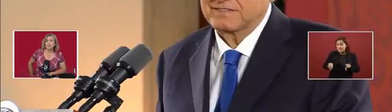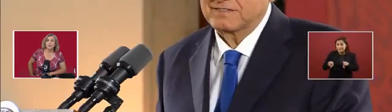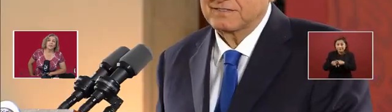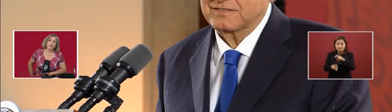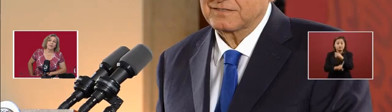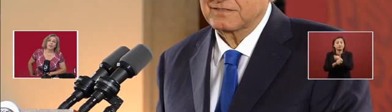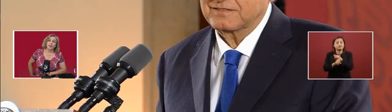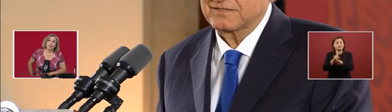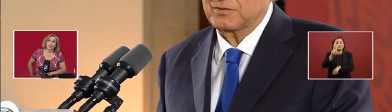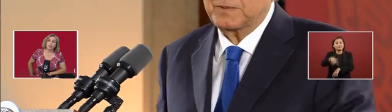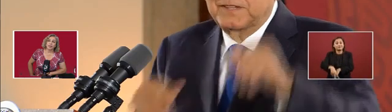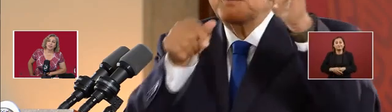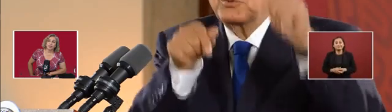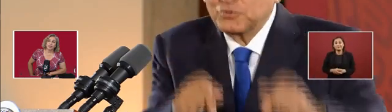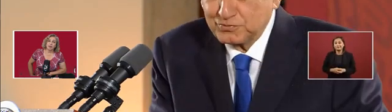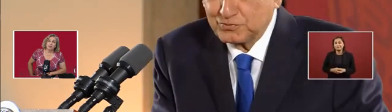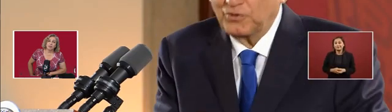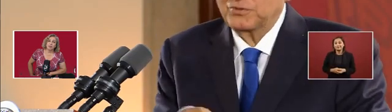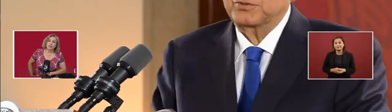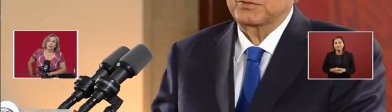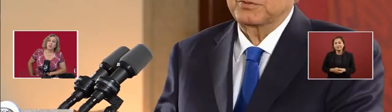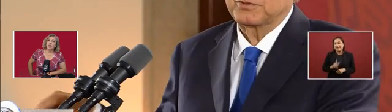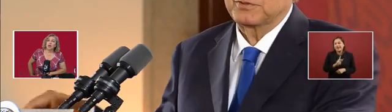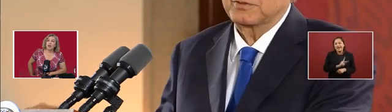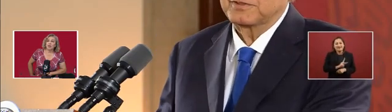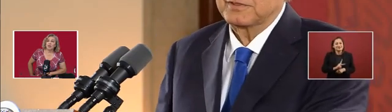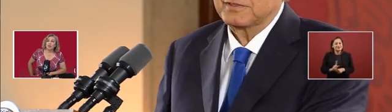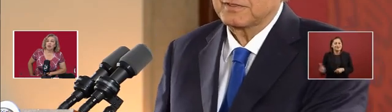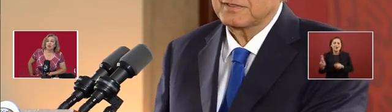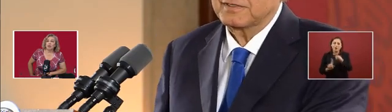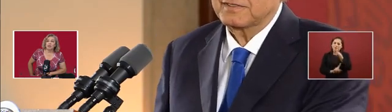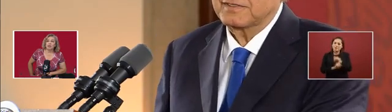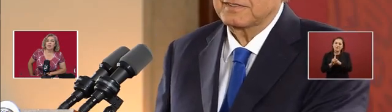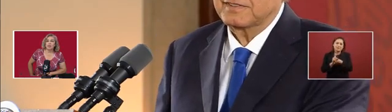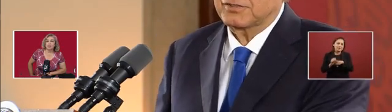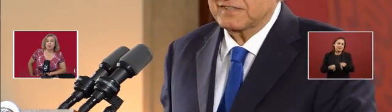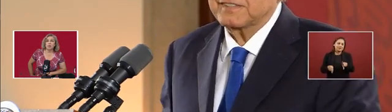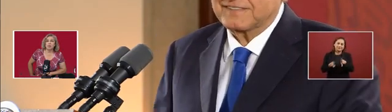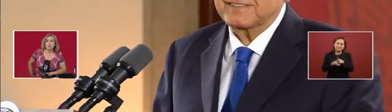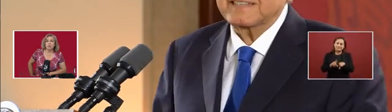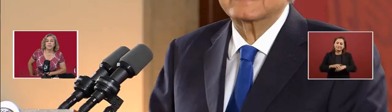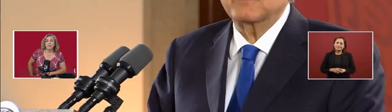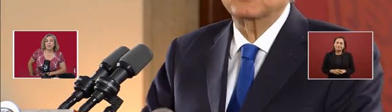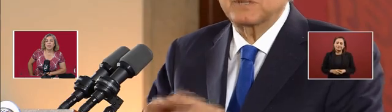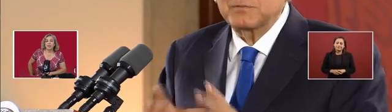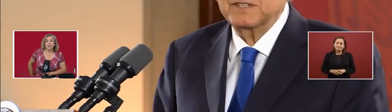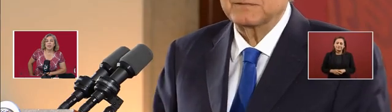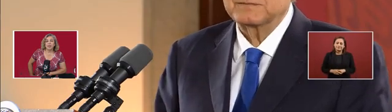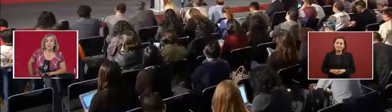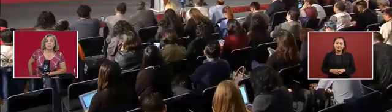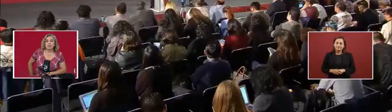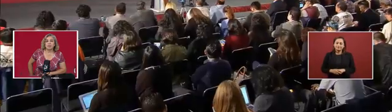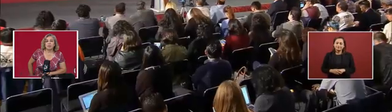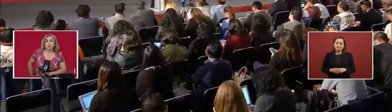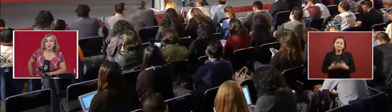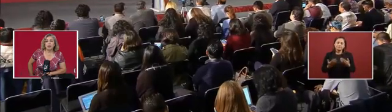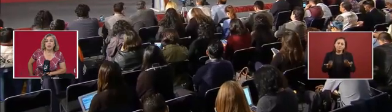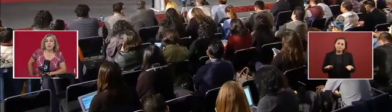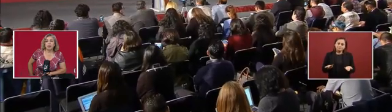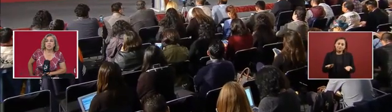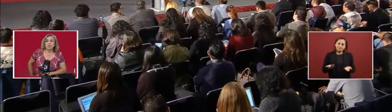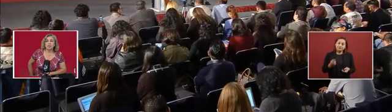means that the government is now al servicio at del the pueblo. service of the people. Y esa es And that la